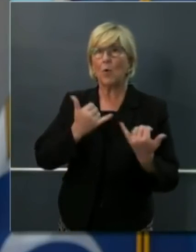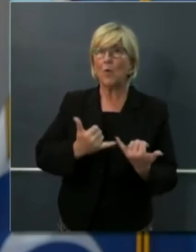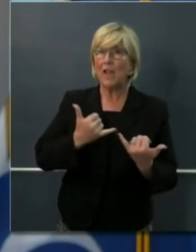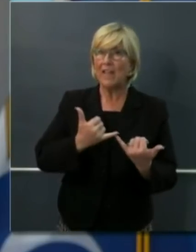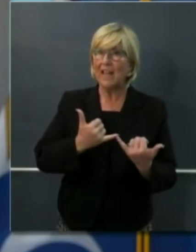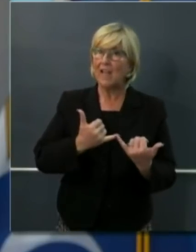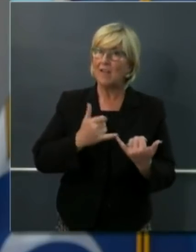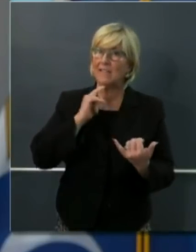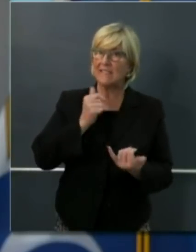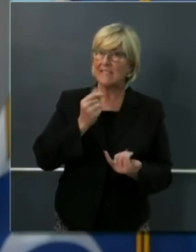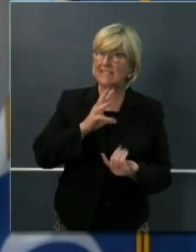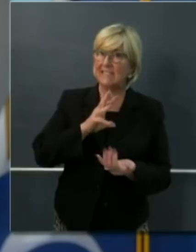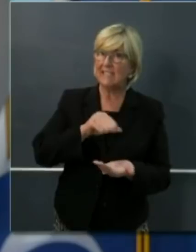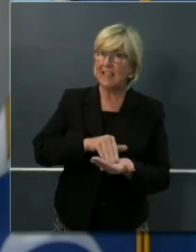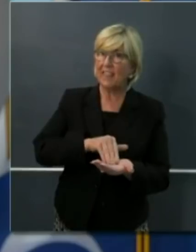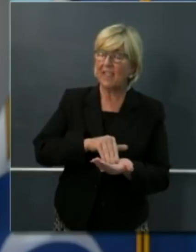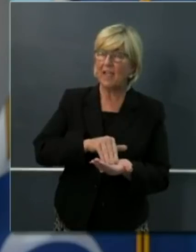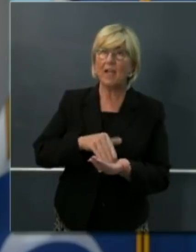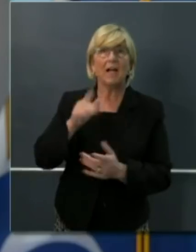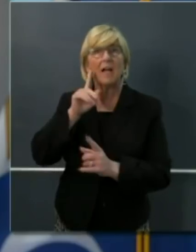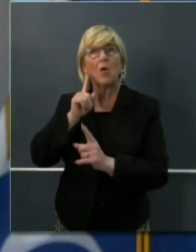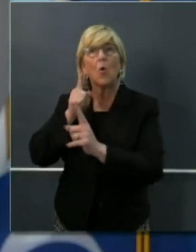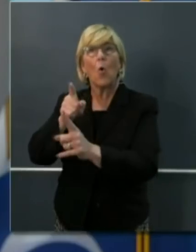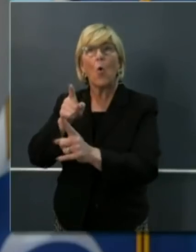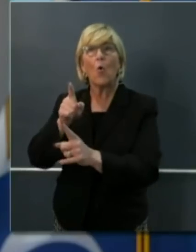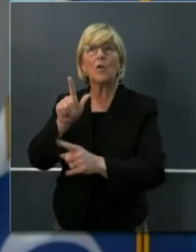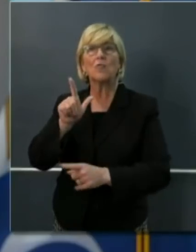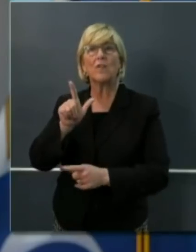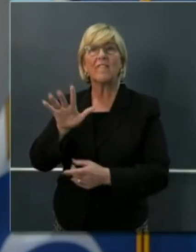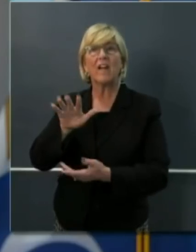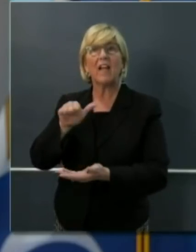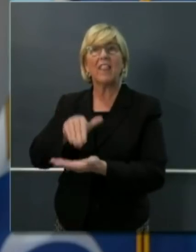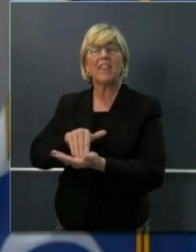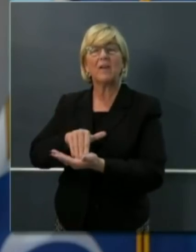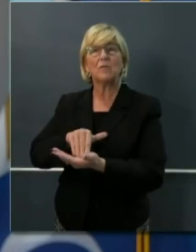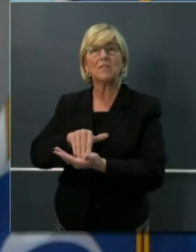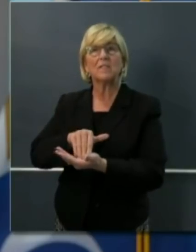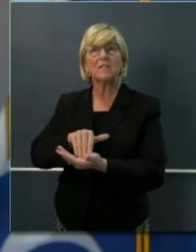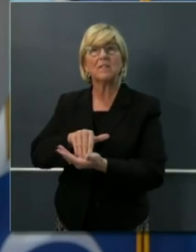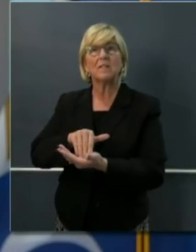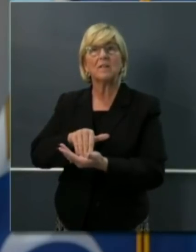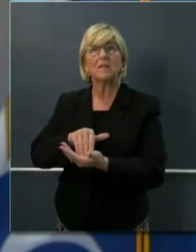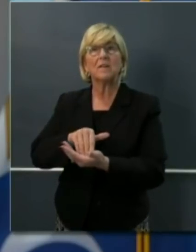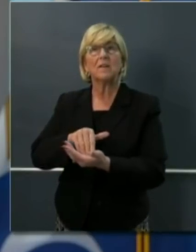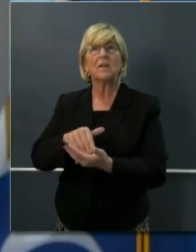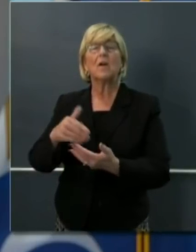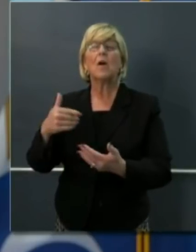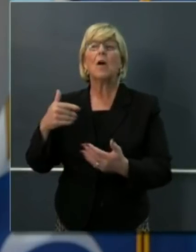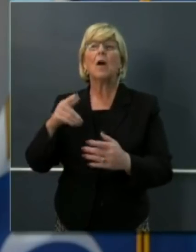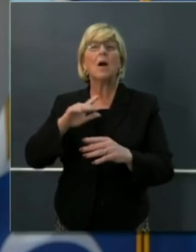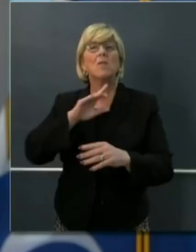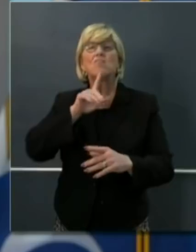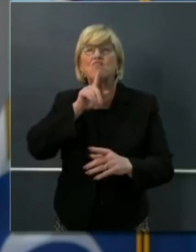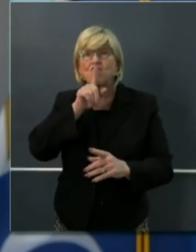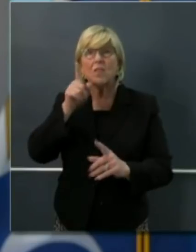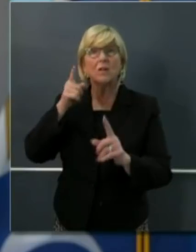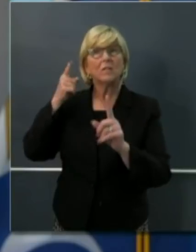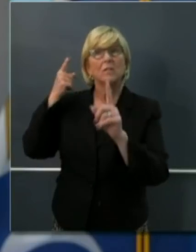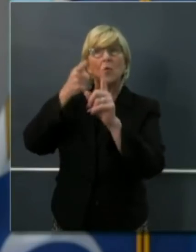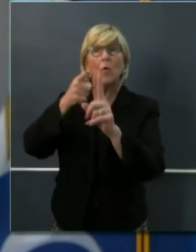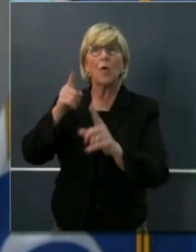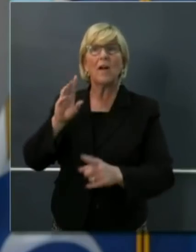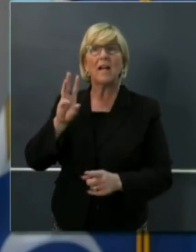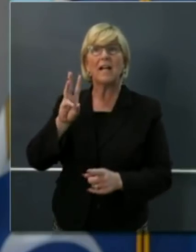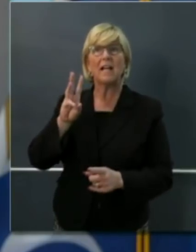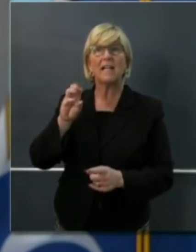to 25,000 by the end of this month. Our goal is north of 60,000 tests a day,